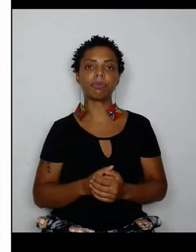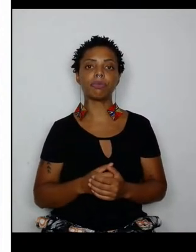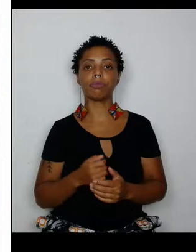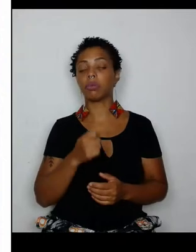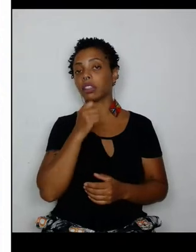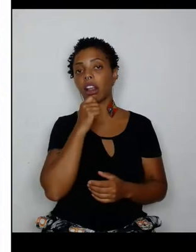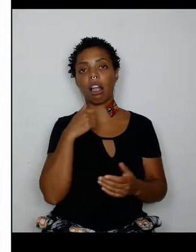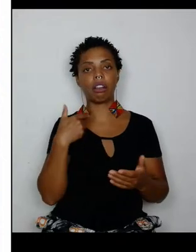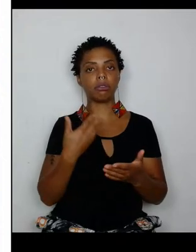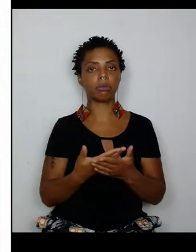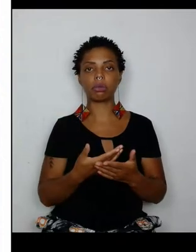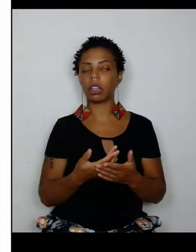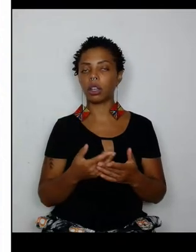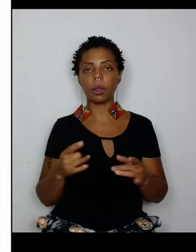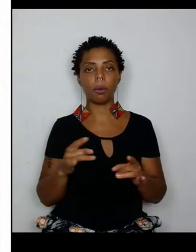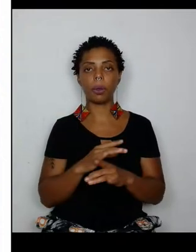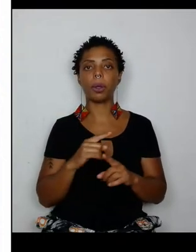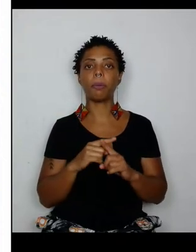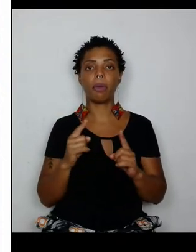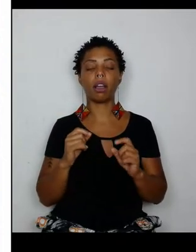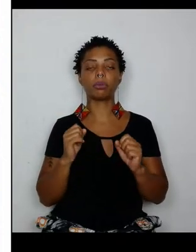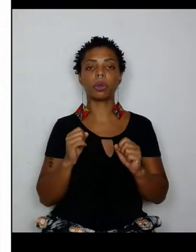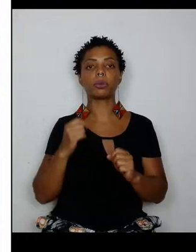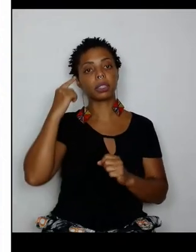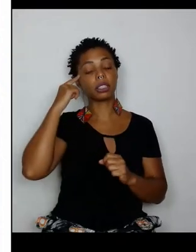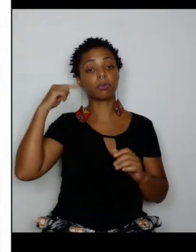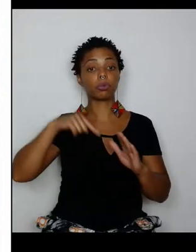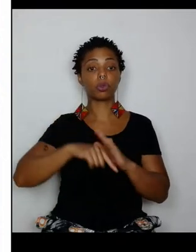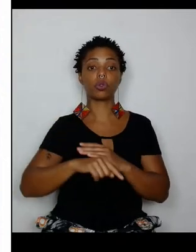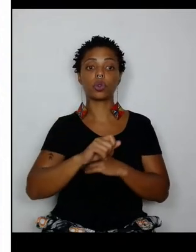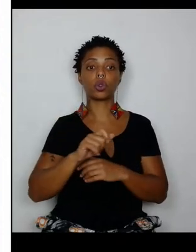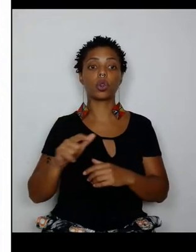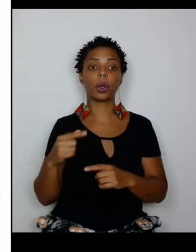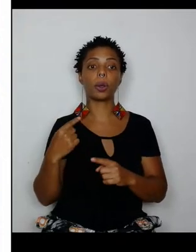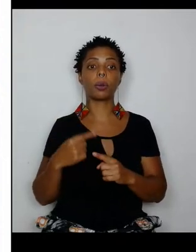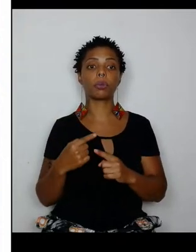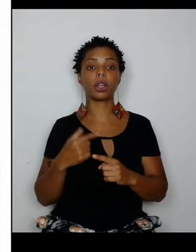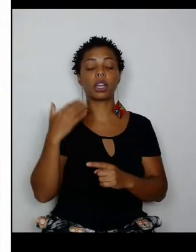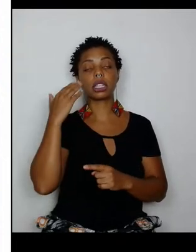consider what we do know and what also we might imagine about tehamana